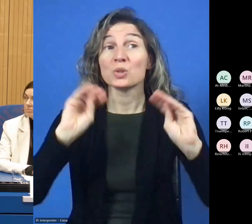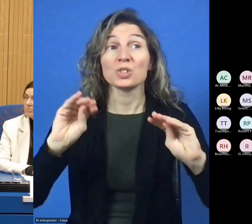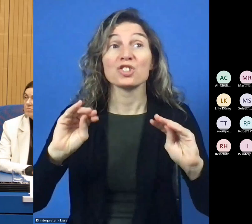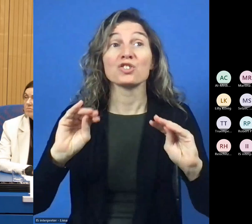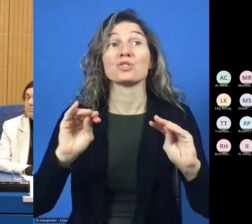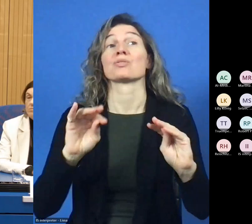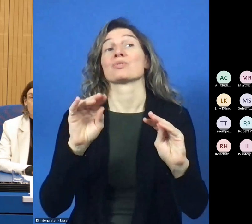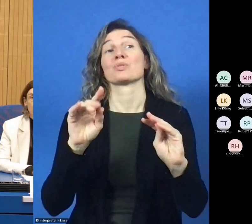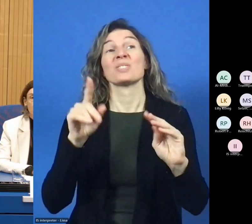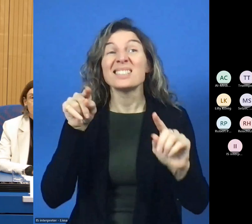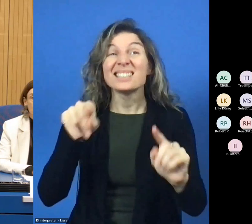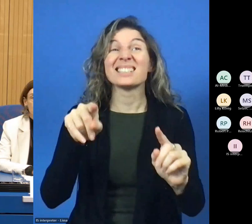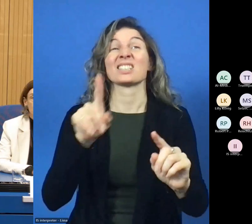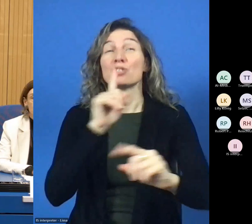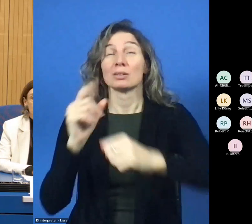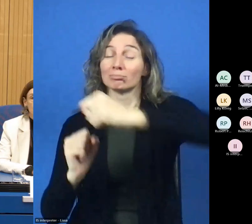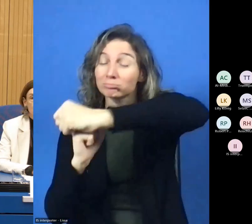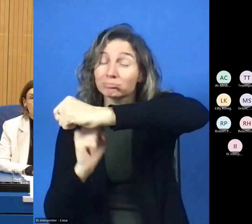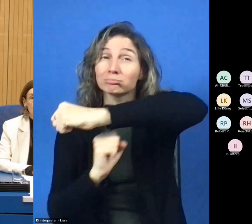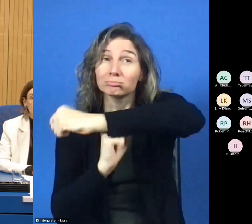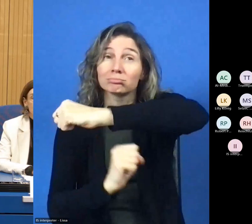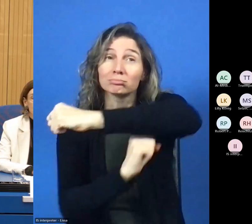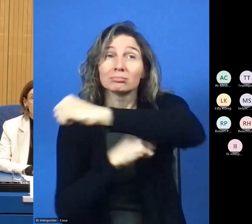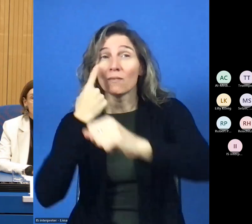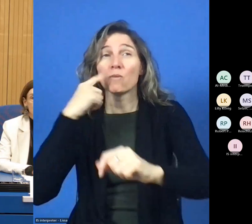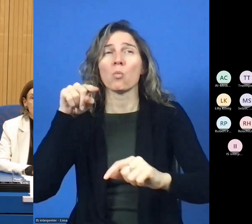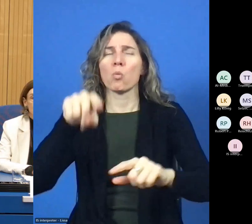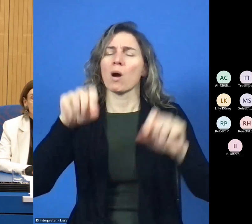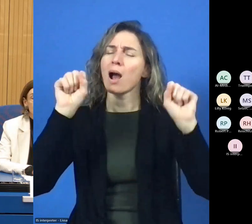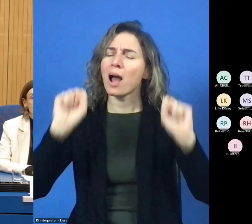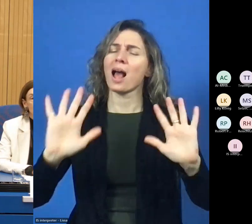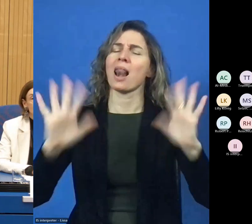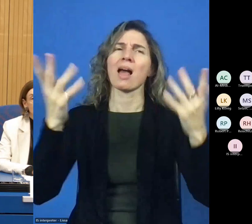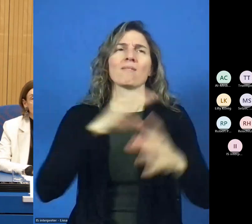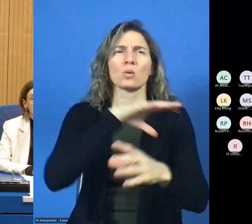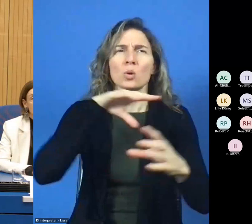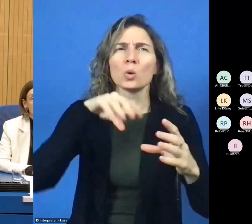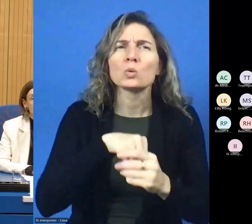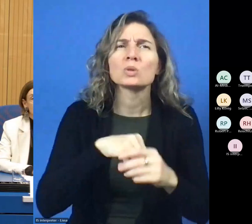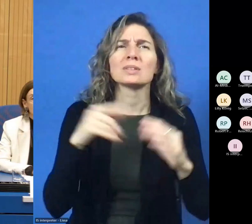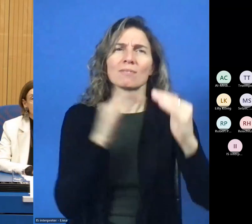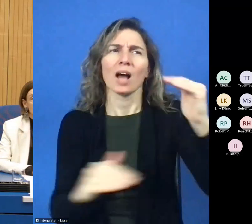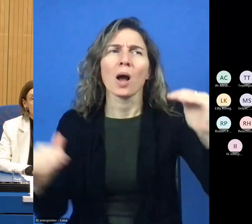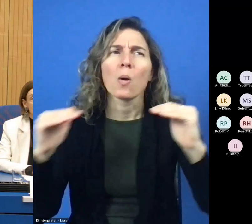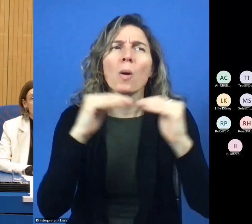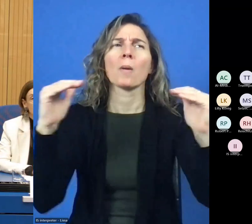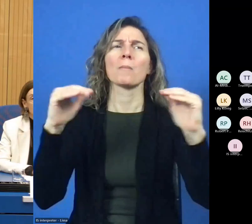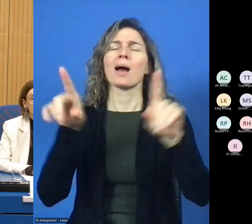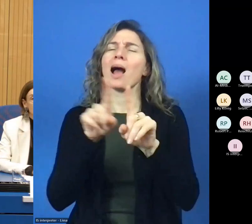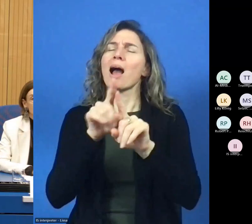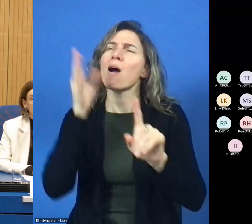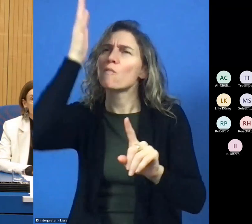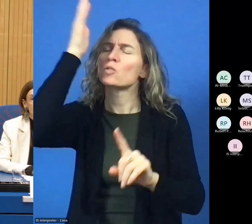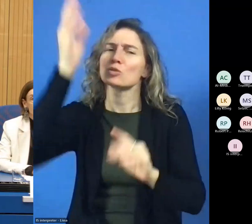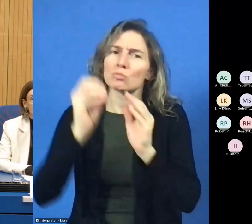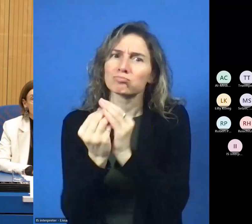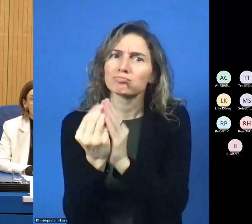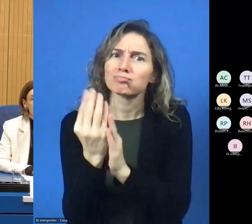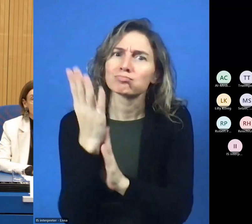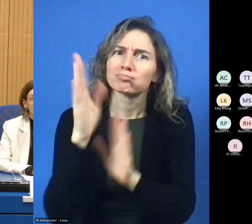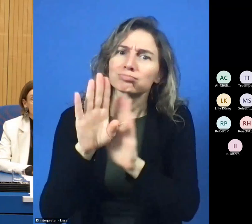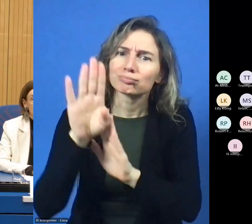the floor for questions. So if you have a question, let's start with mention, please, your name, organization you come from, and to whom you address